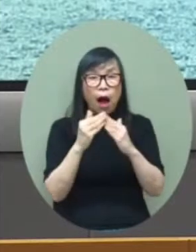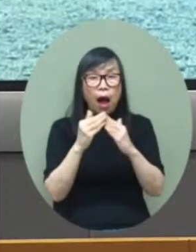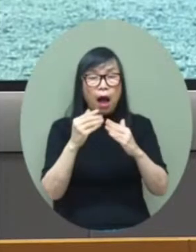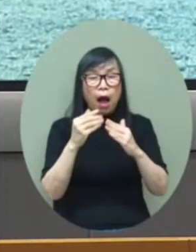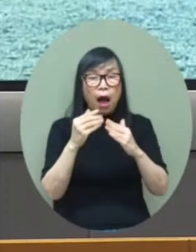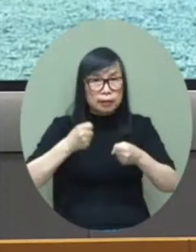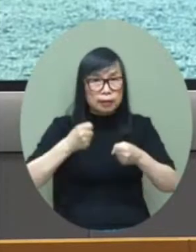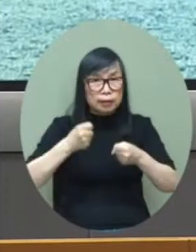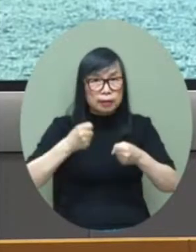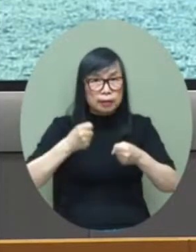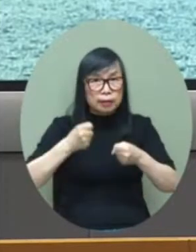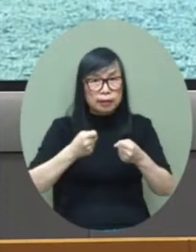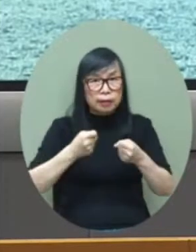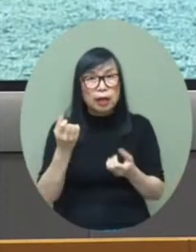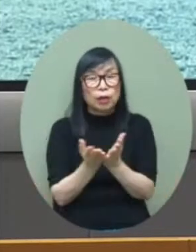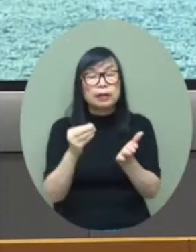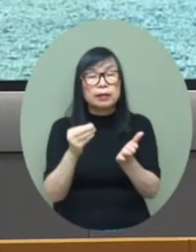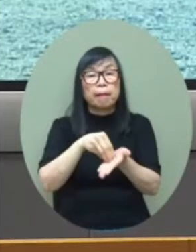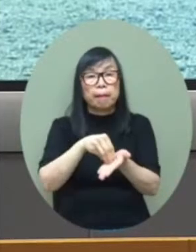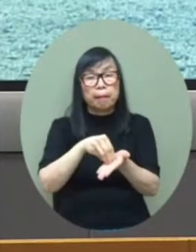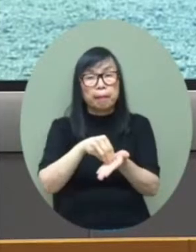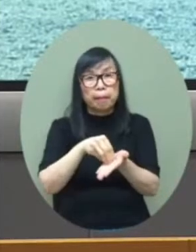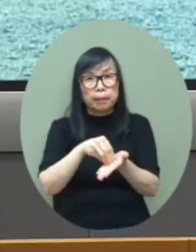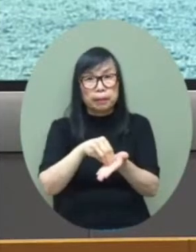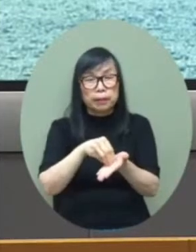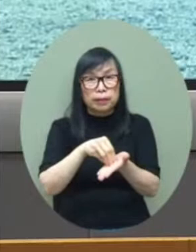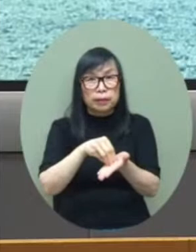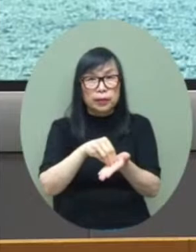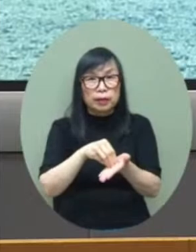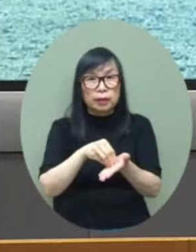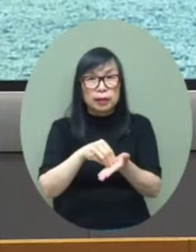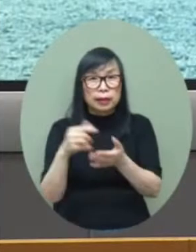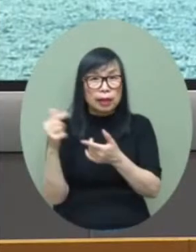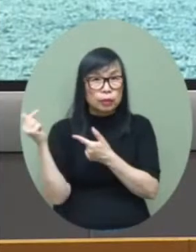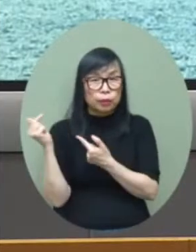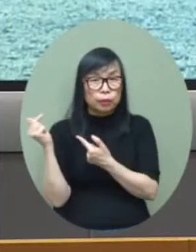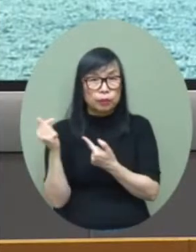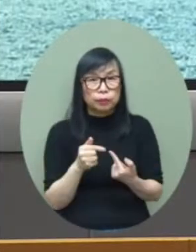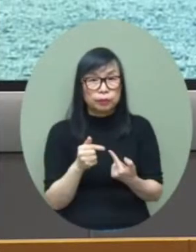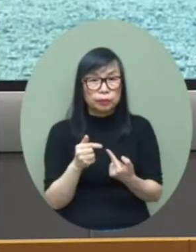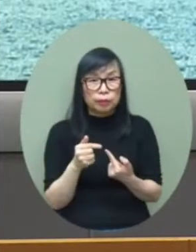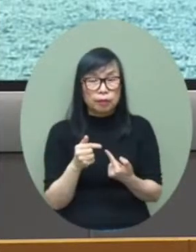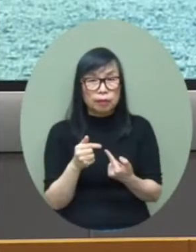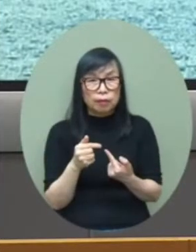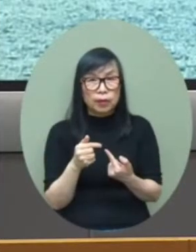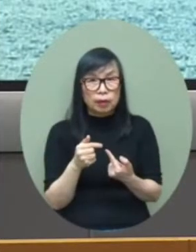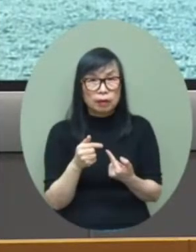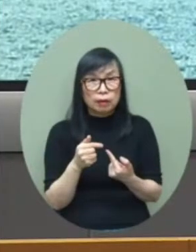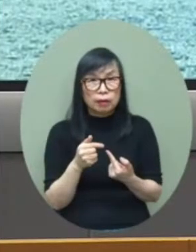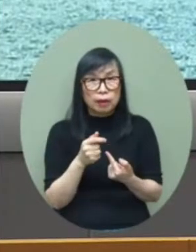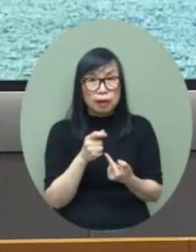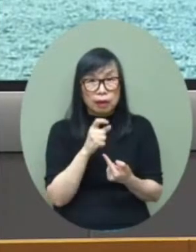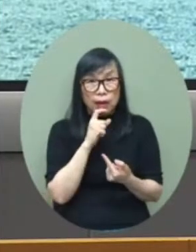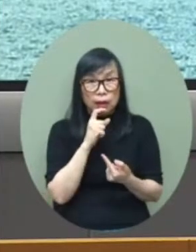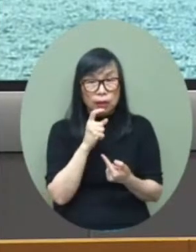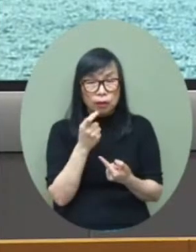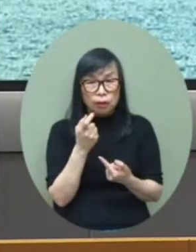there are some school bus driver who tested COVID positive,